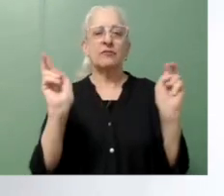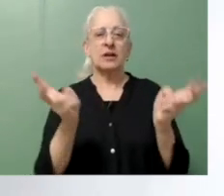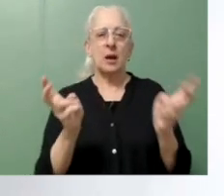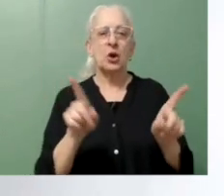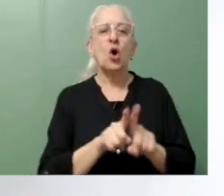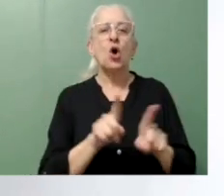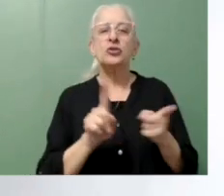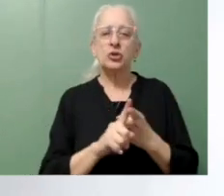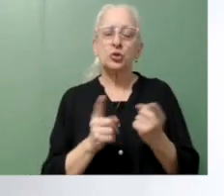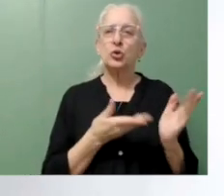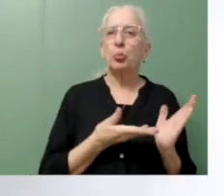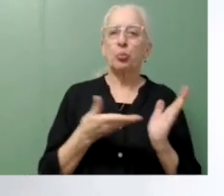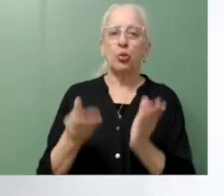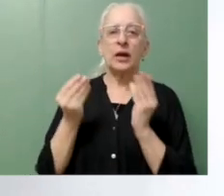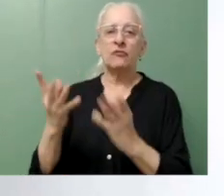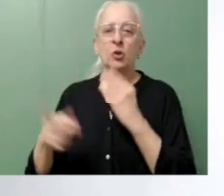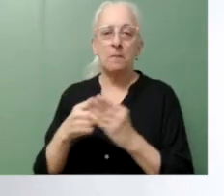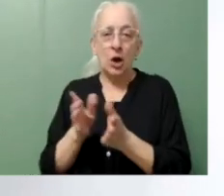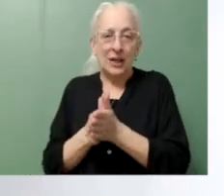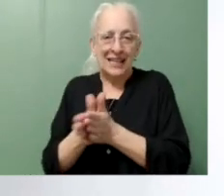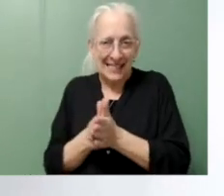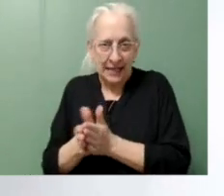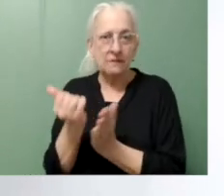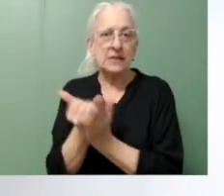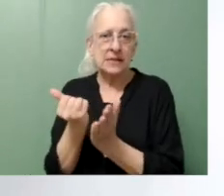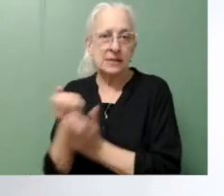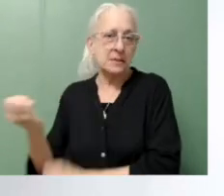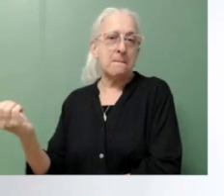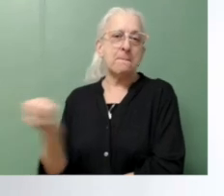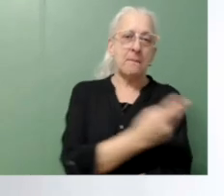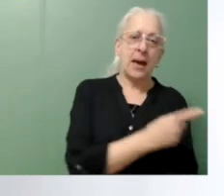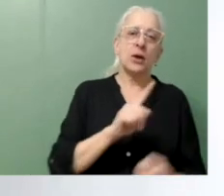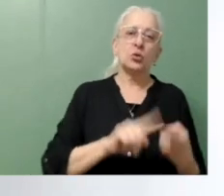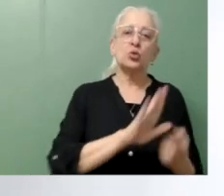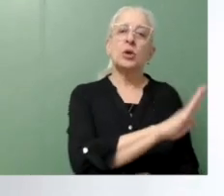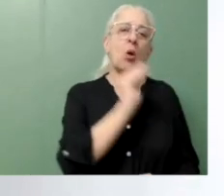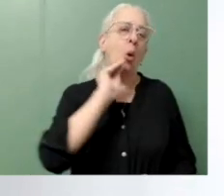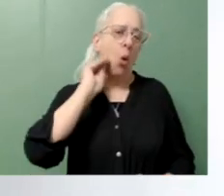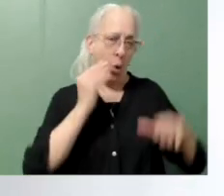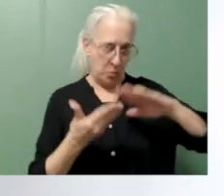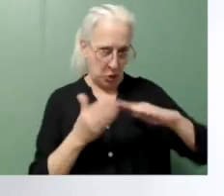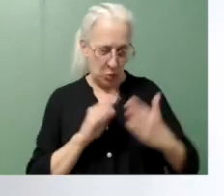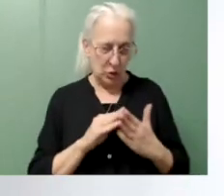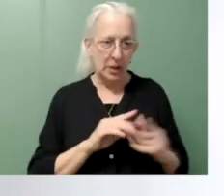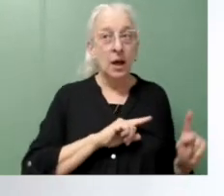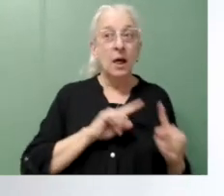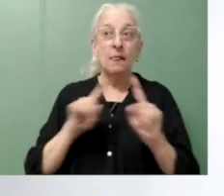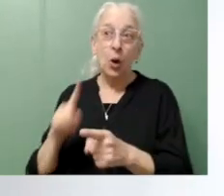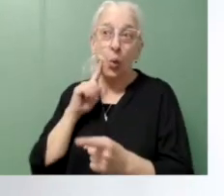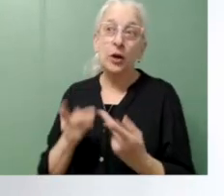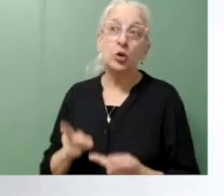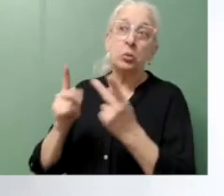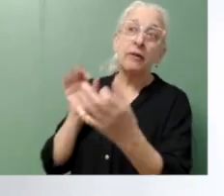about incentives and assistance back to their community. They attended to provide input,